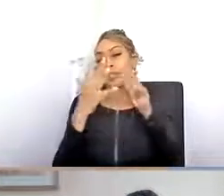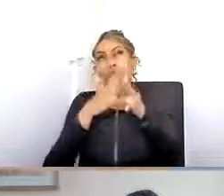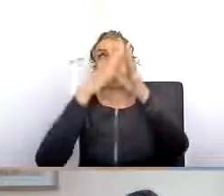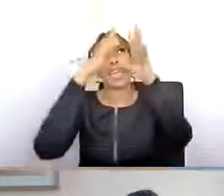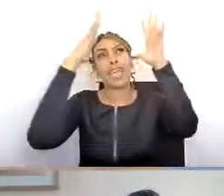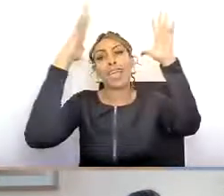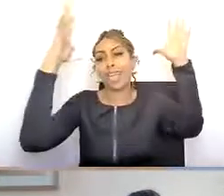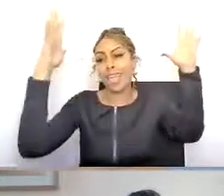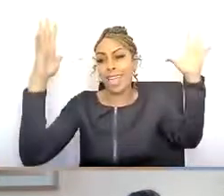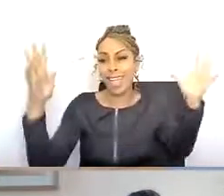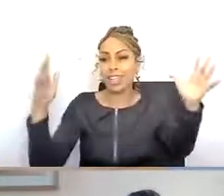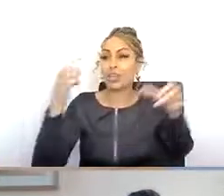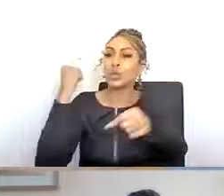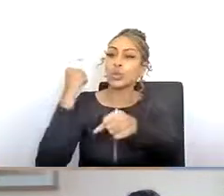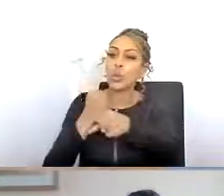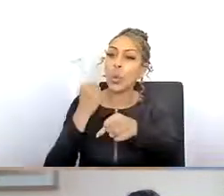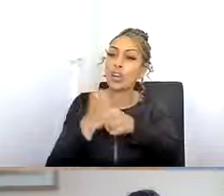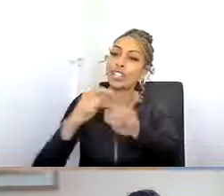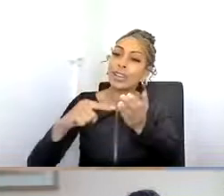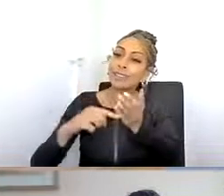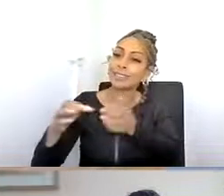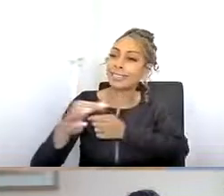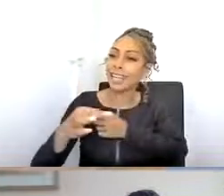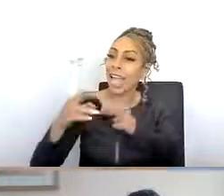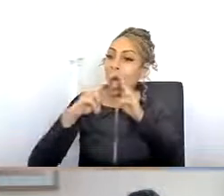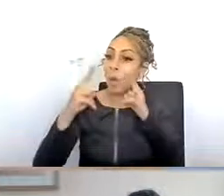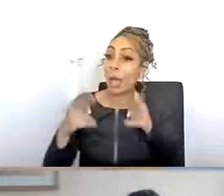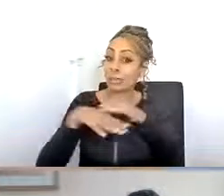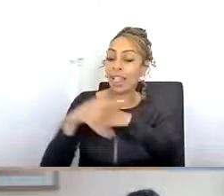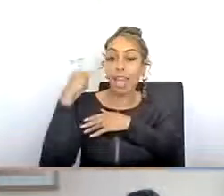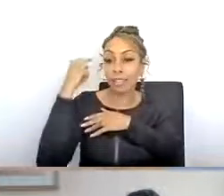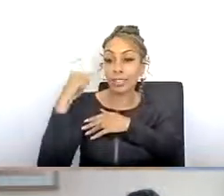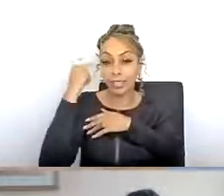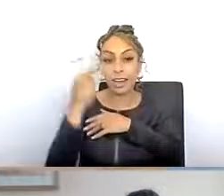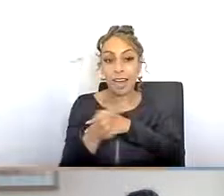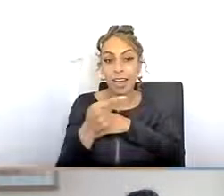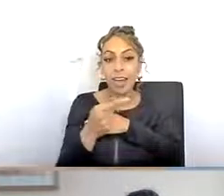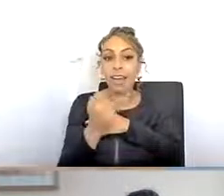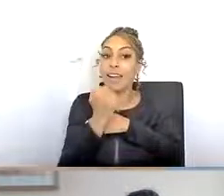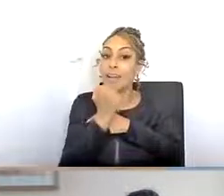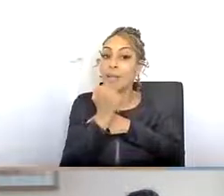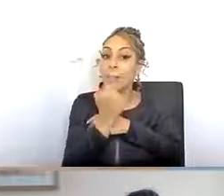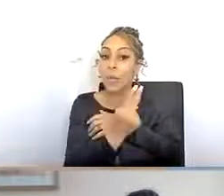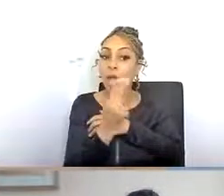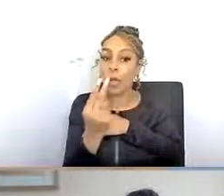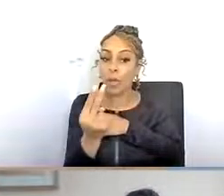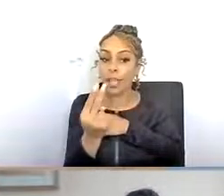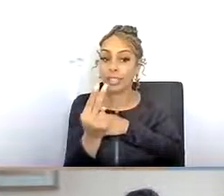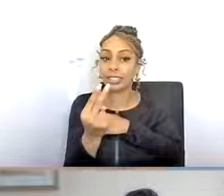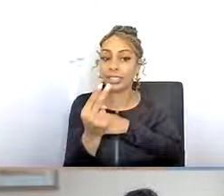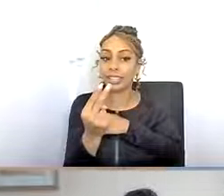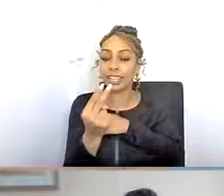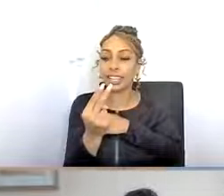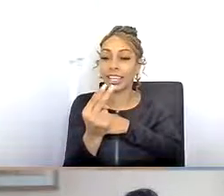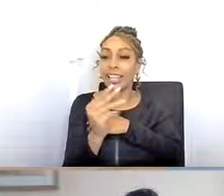of this Georgian townhouse in London, which you can see on the left-hand side. Number 22 is the left-hand door.